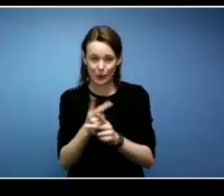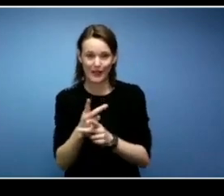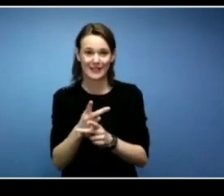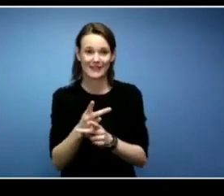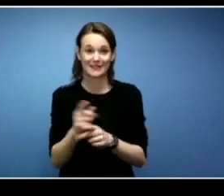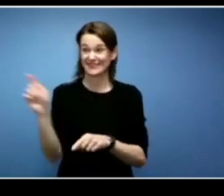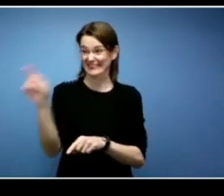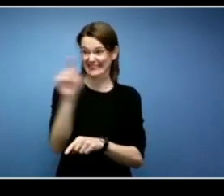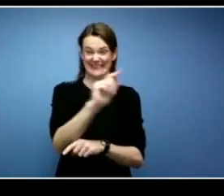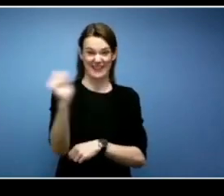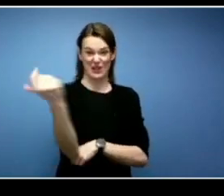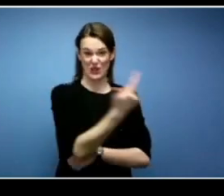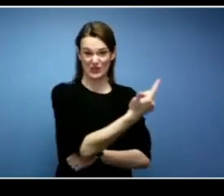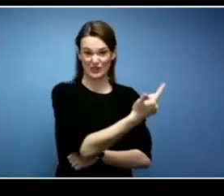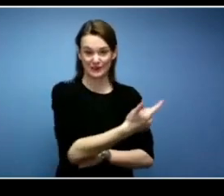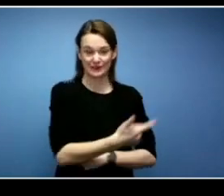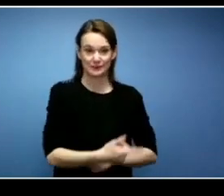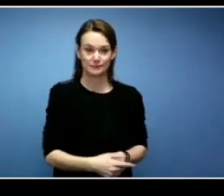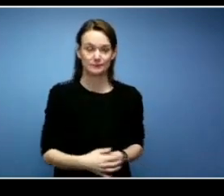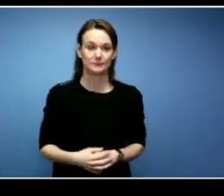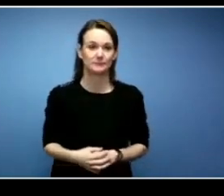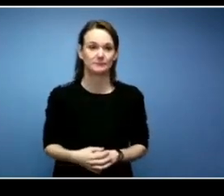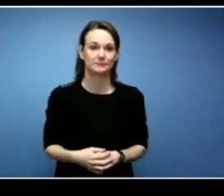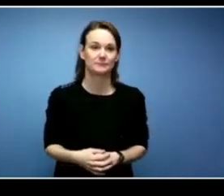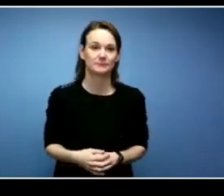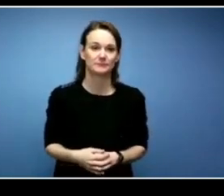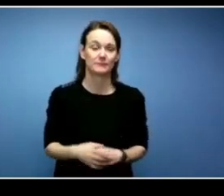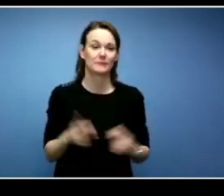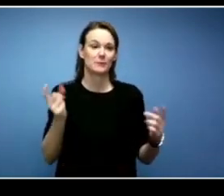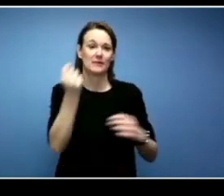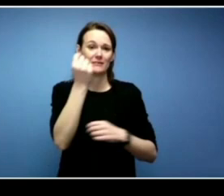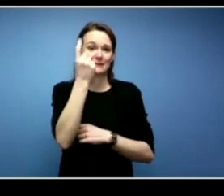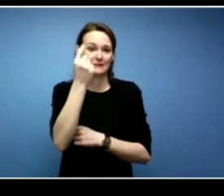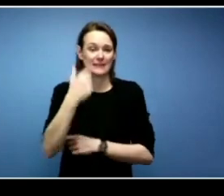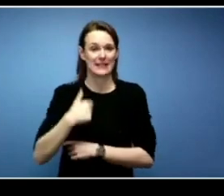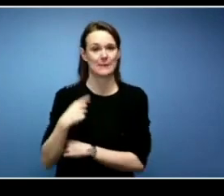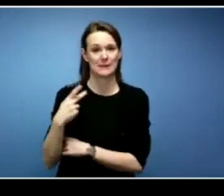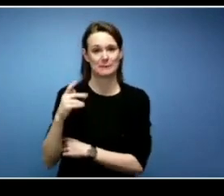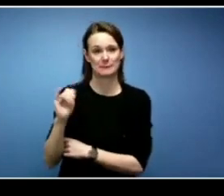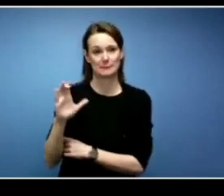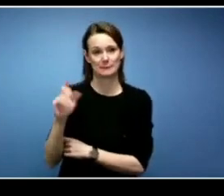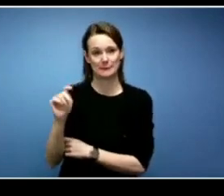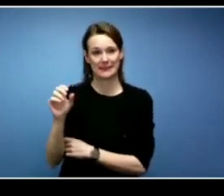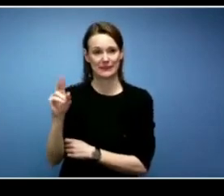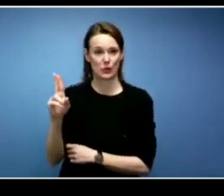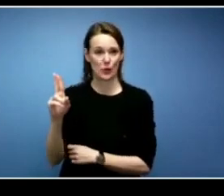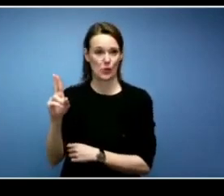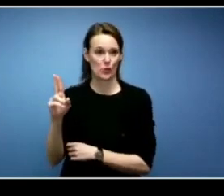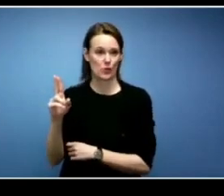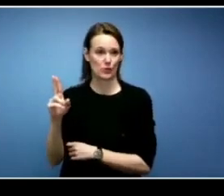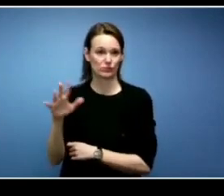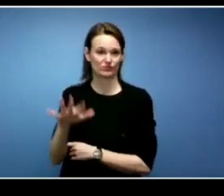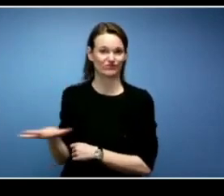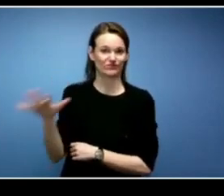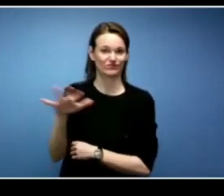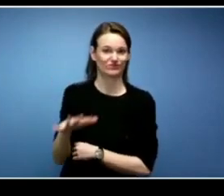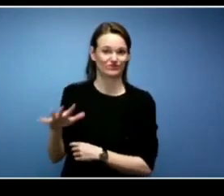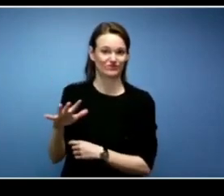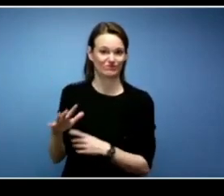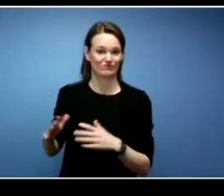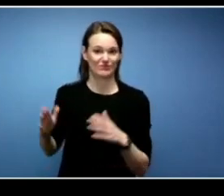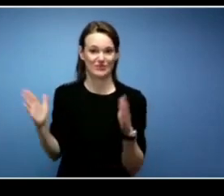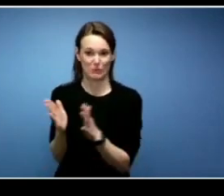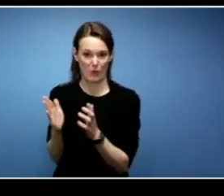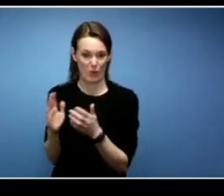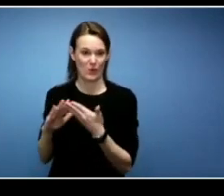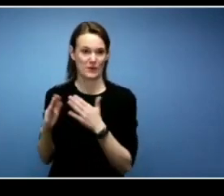All of these entities. But where we're in Pictou County, it's kind of a smaller town. I